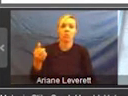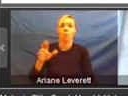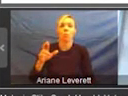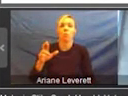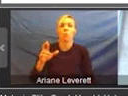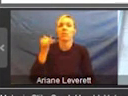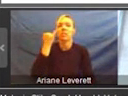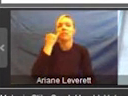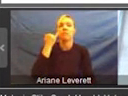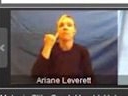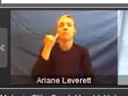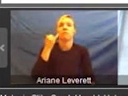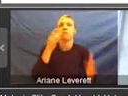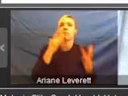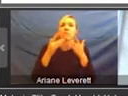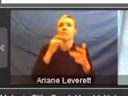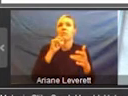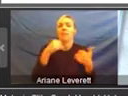those.